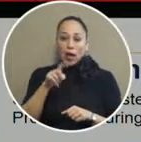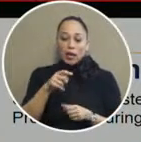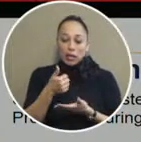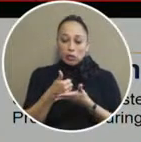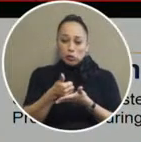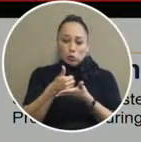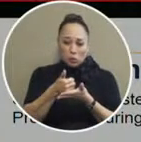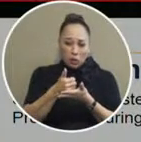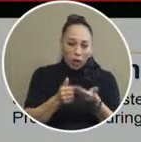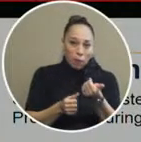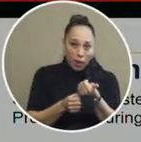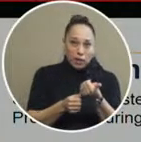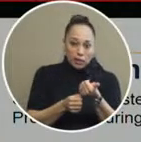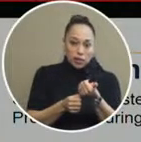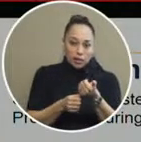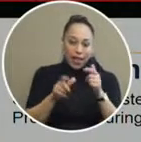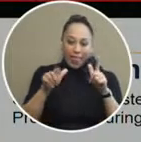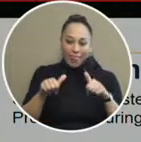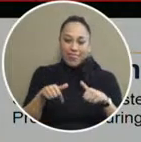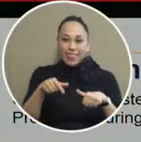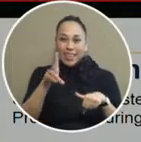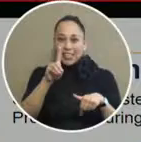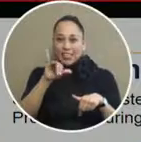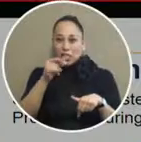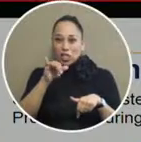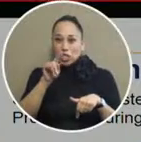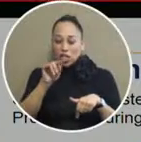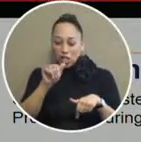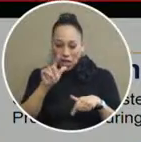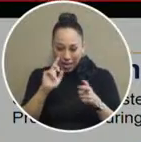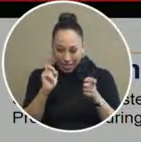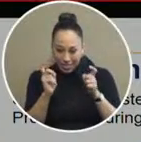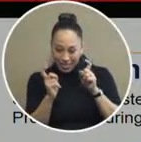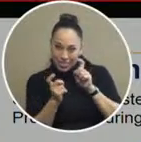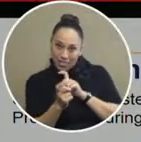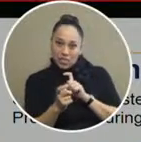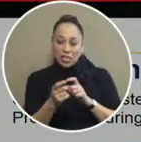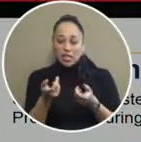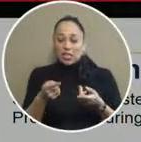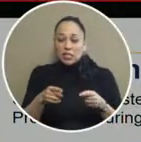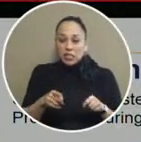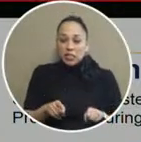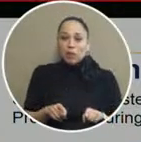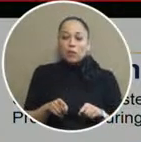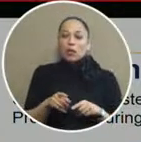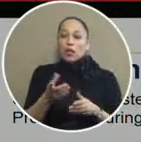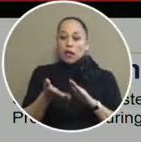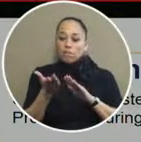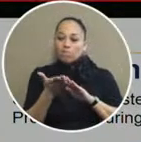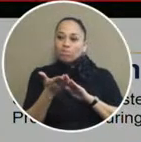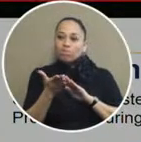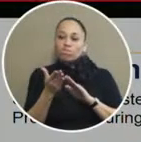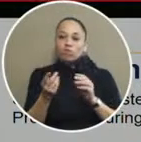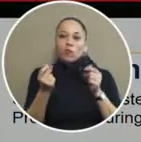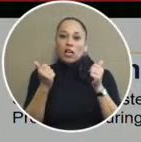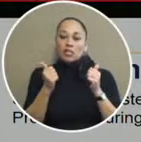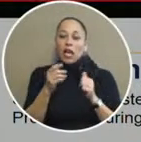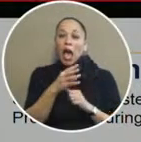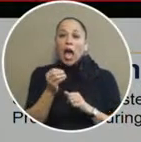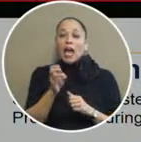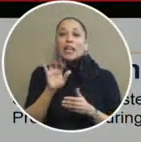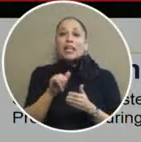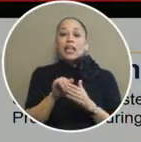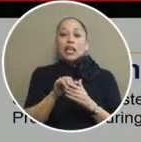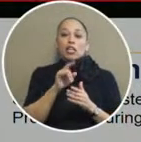and assist. This digital transformation has definitely taken on an acceleration, and